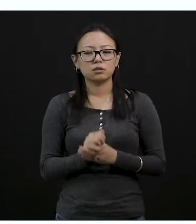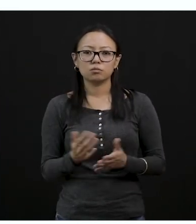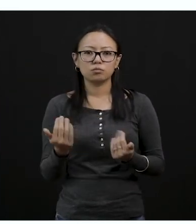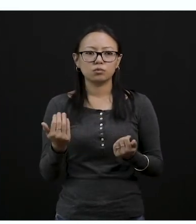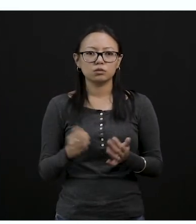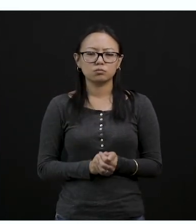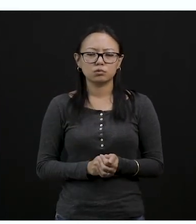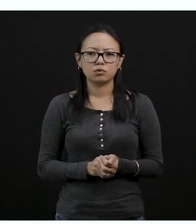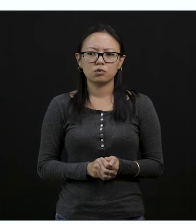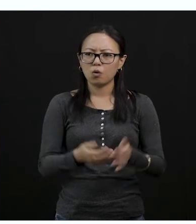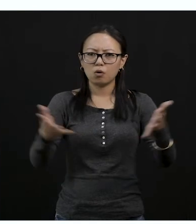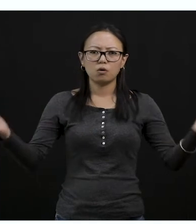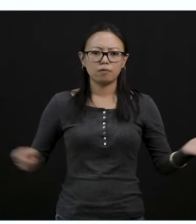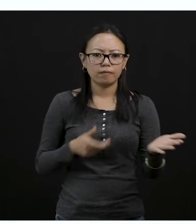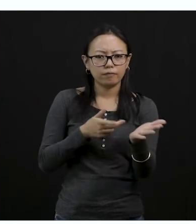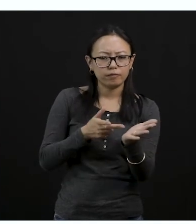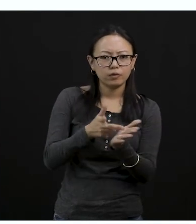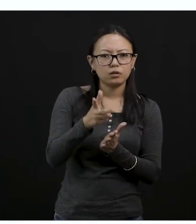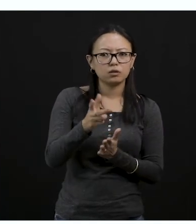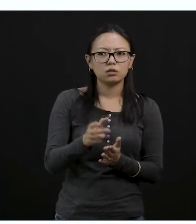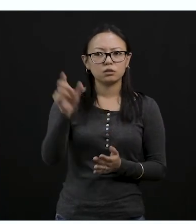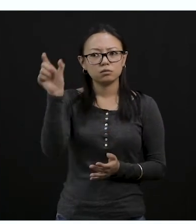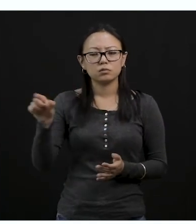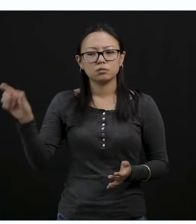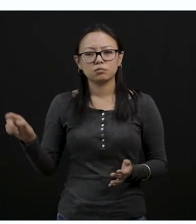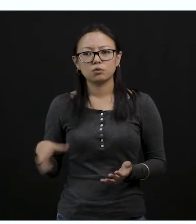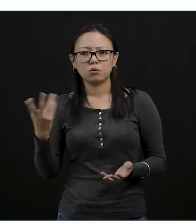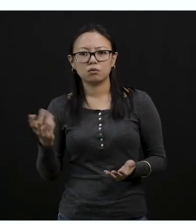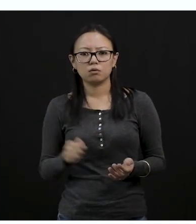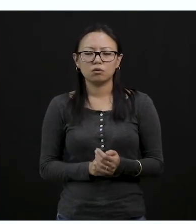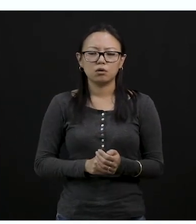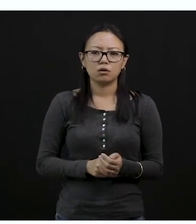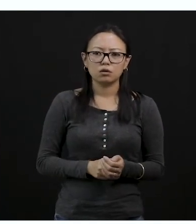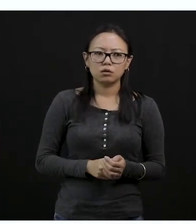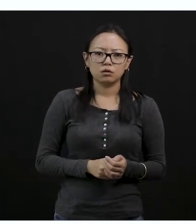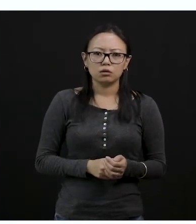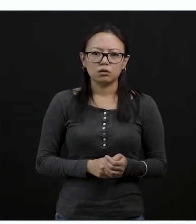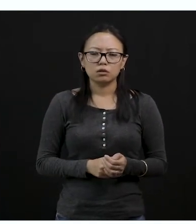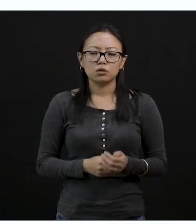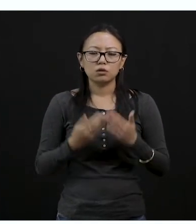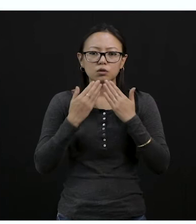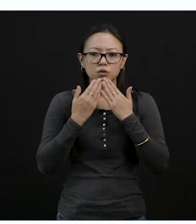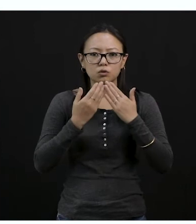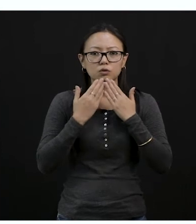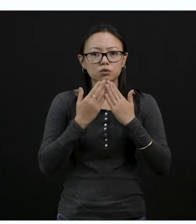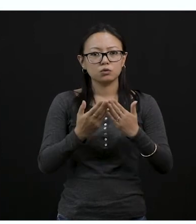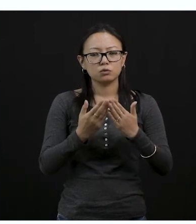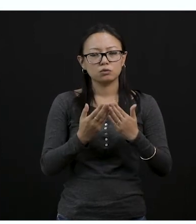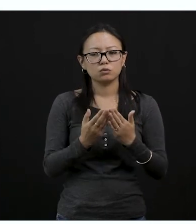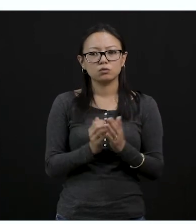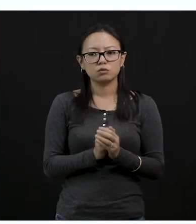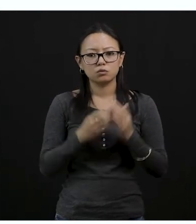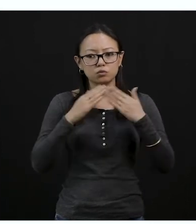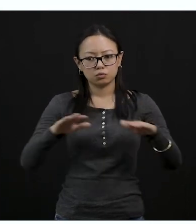right? So mass communication means sending a message to a large number of people. All